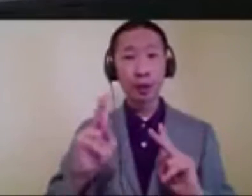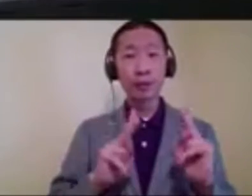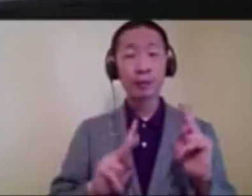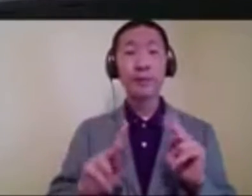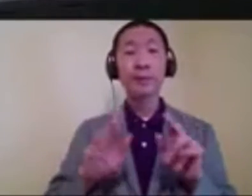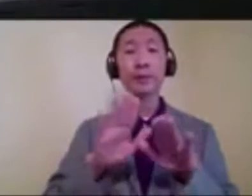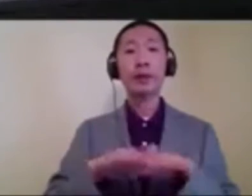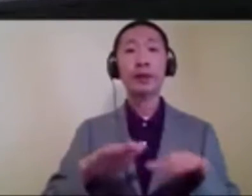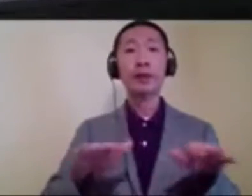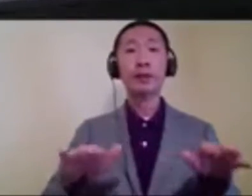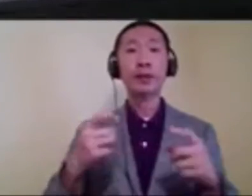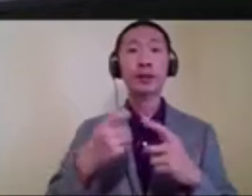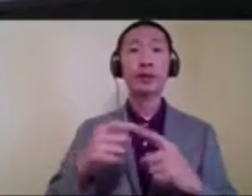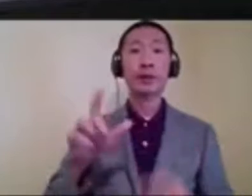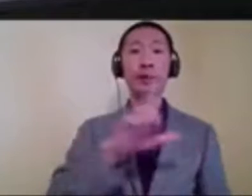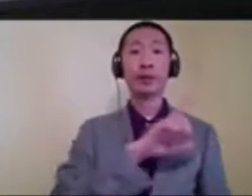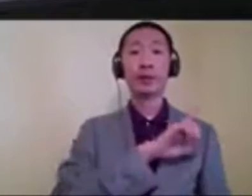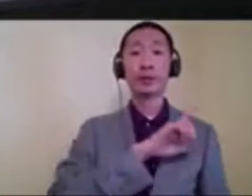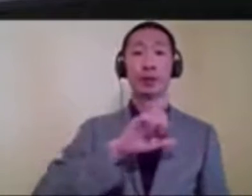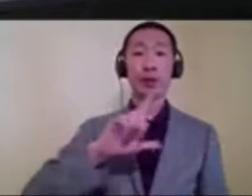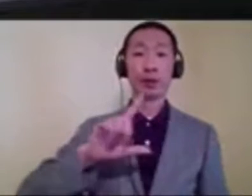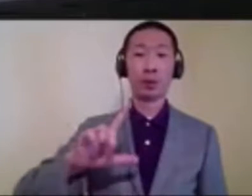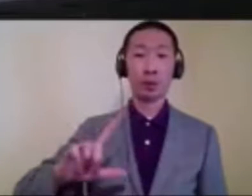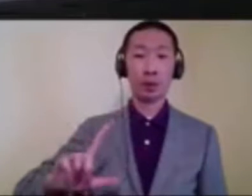Children of the